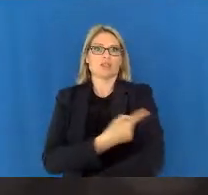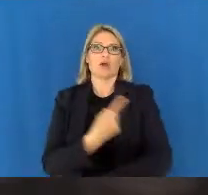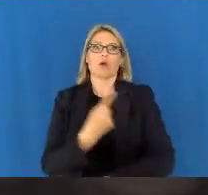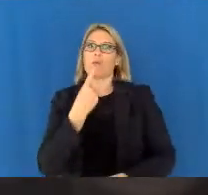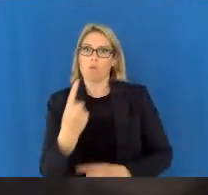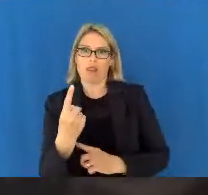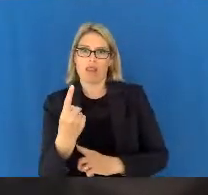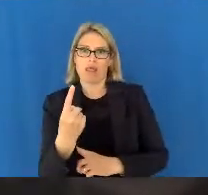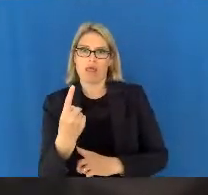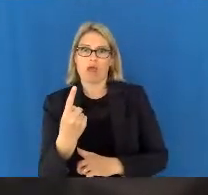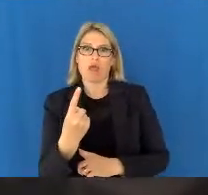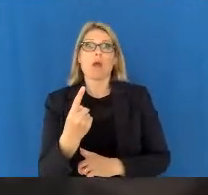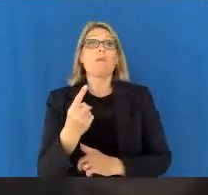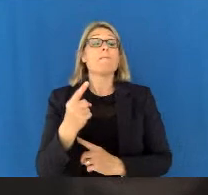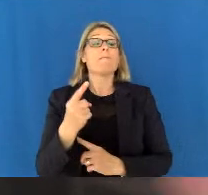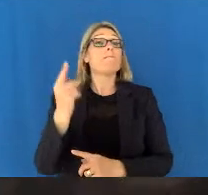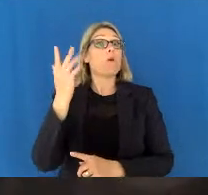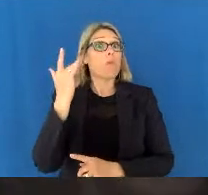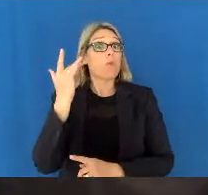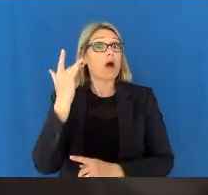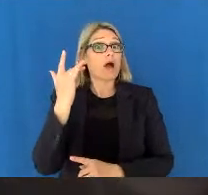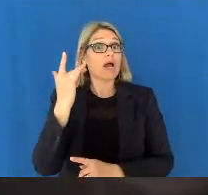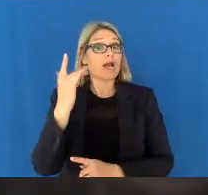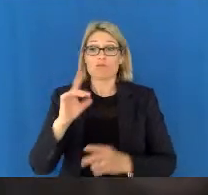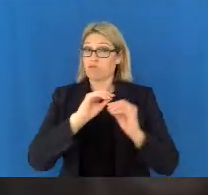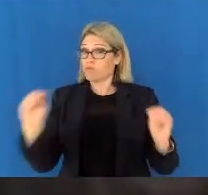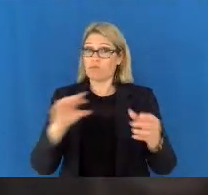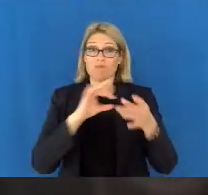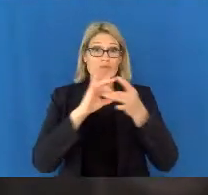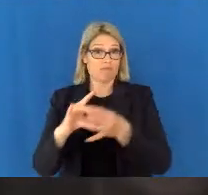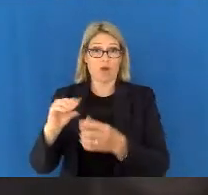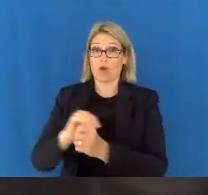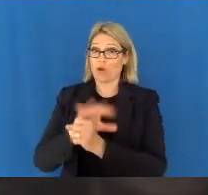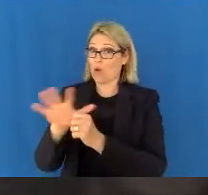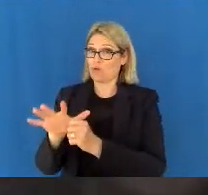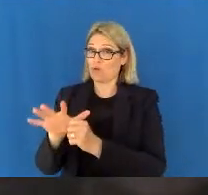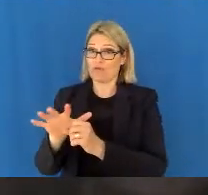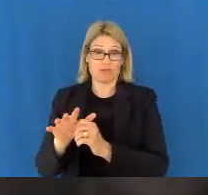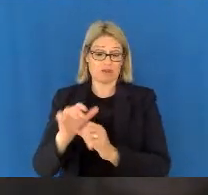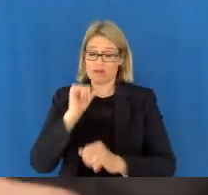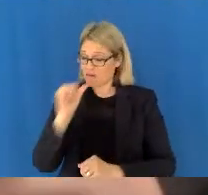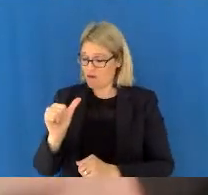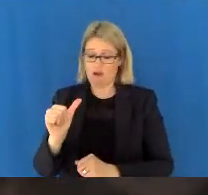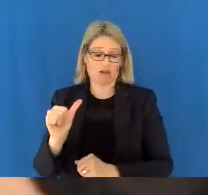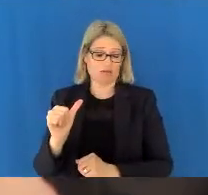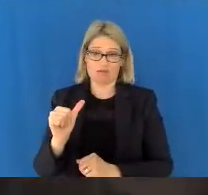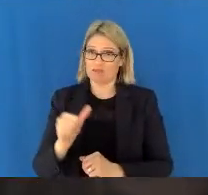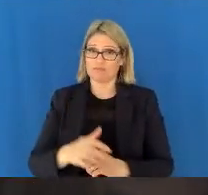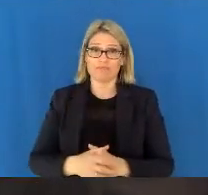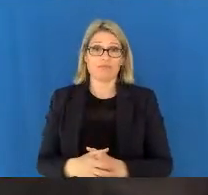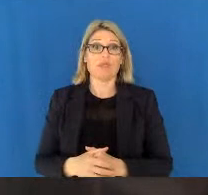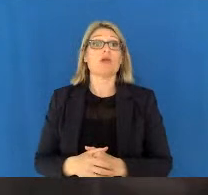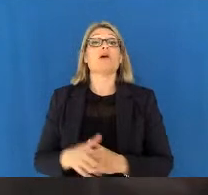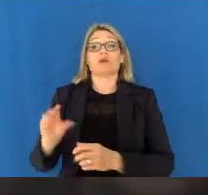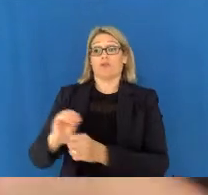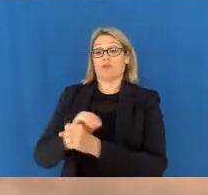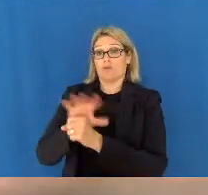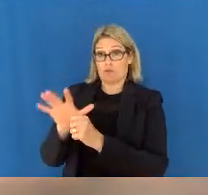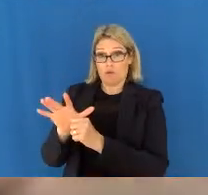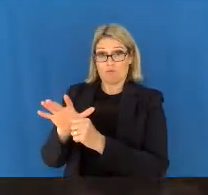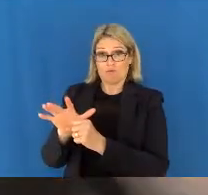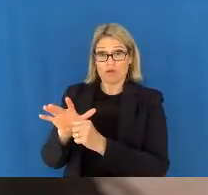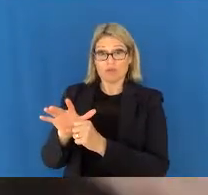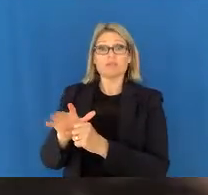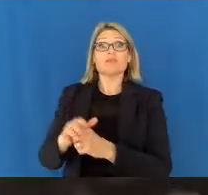was for reasons that had absolutely nothing to do with COVID. When it came to COVID, there were no